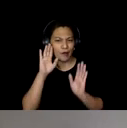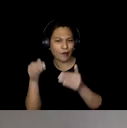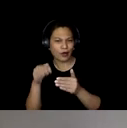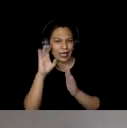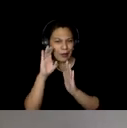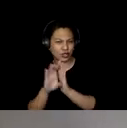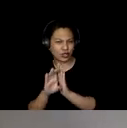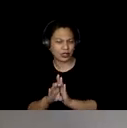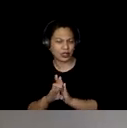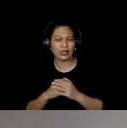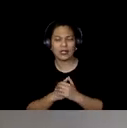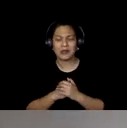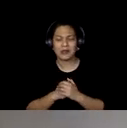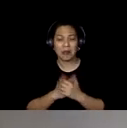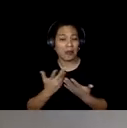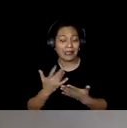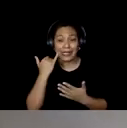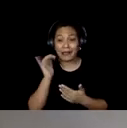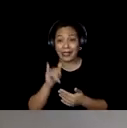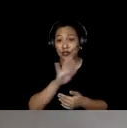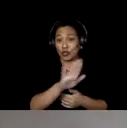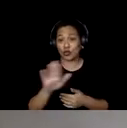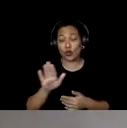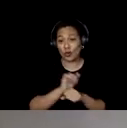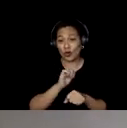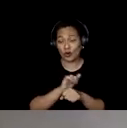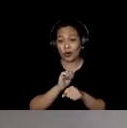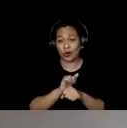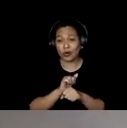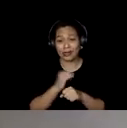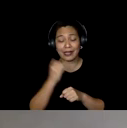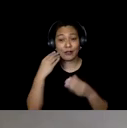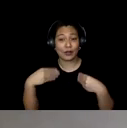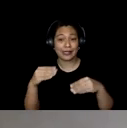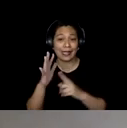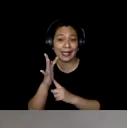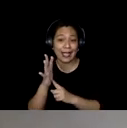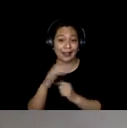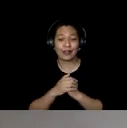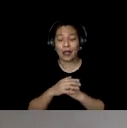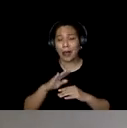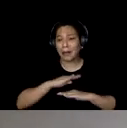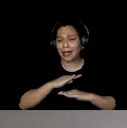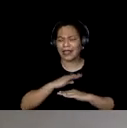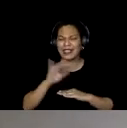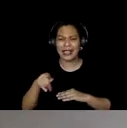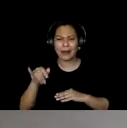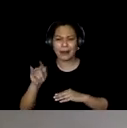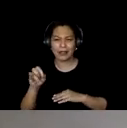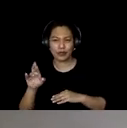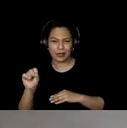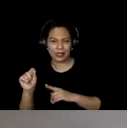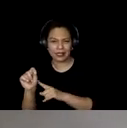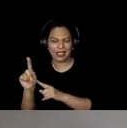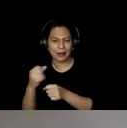lifestyle oriented site. So if that's something that you're doing, say you're selling candles or blankets, like Pinterest makes sense. It makes sense to have an